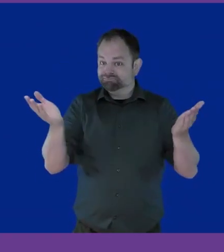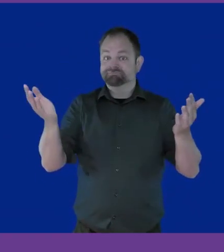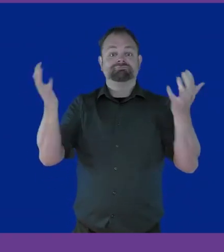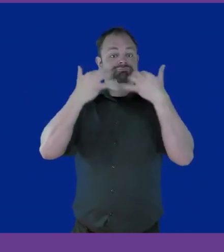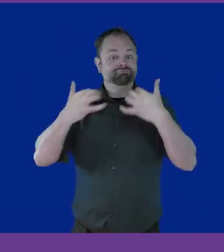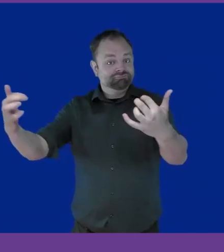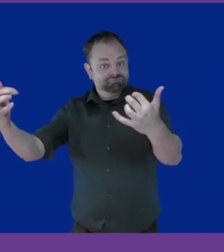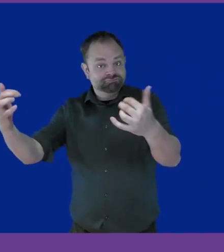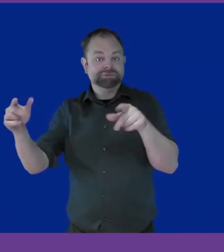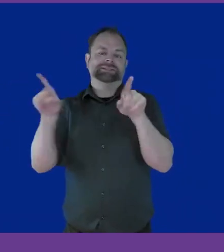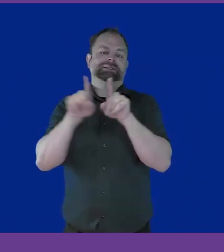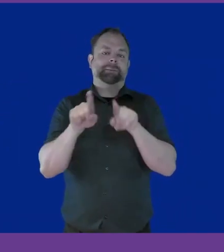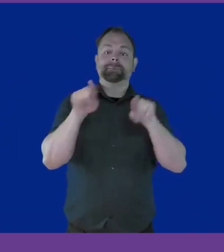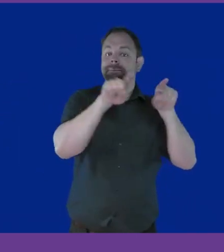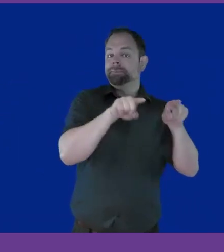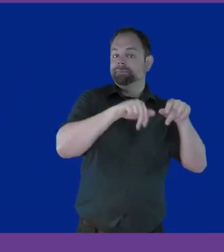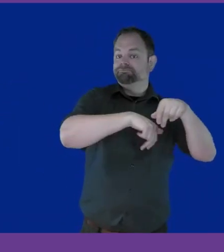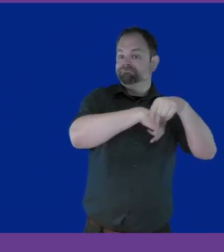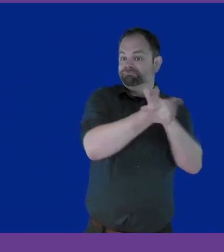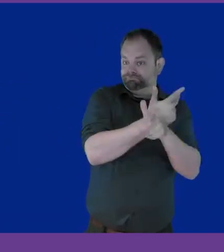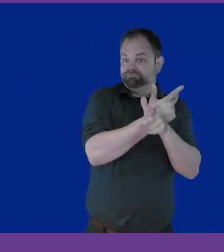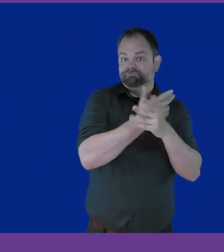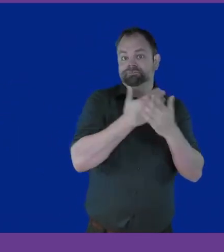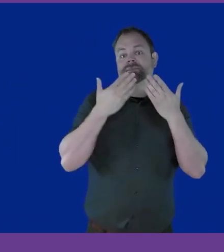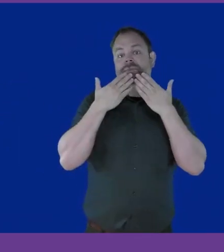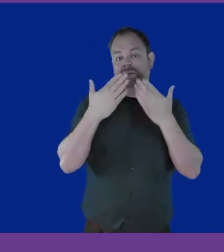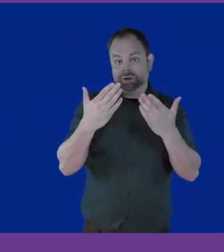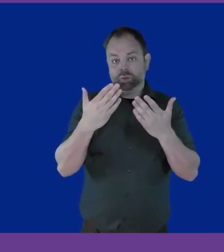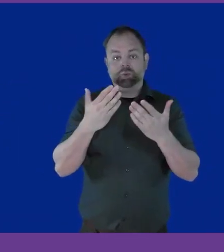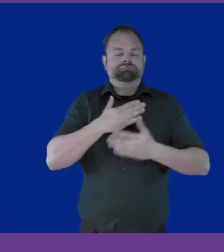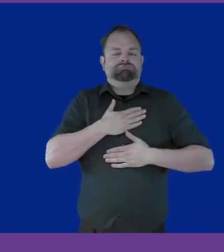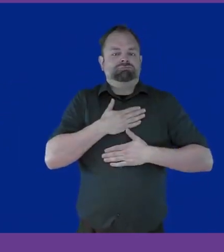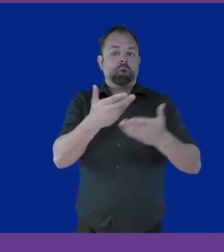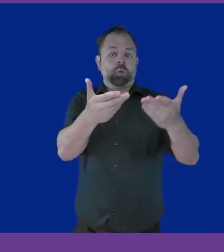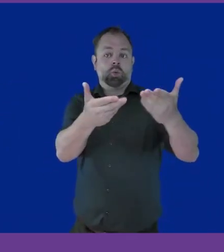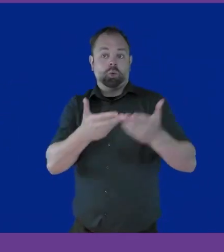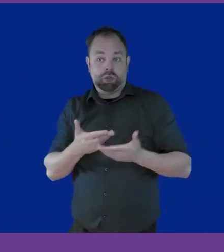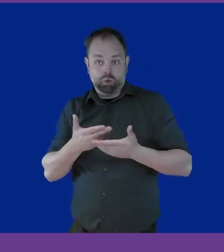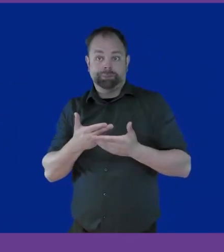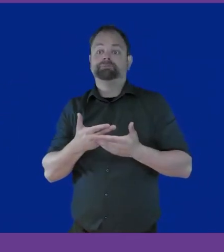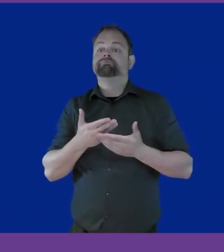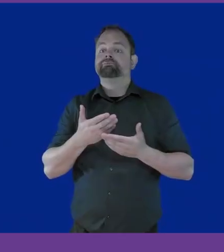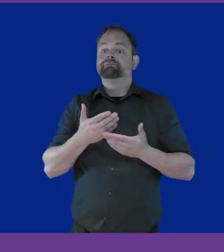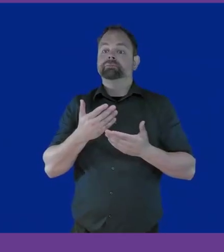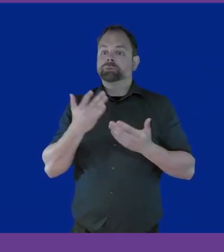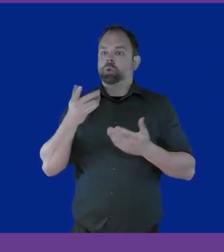to pronounce my surname, which is always a challenge, but also doing it absolutely perfectly.